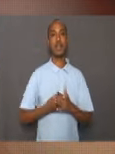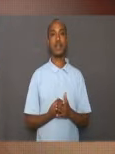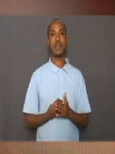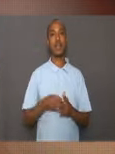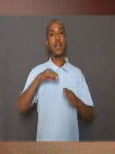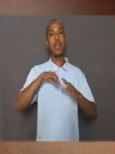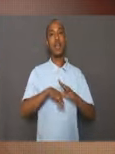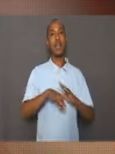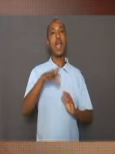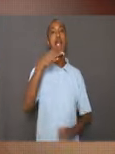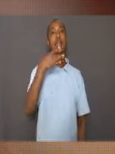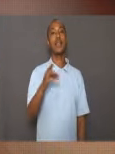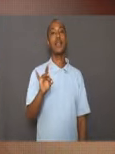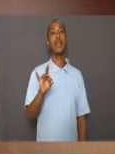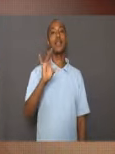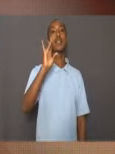in